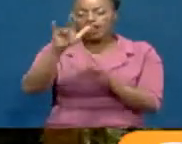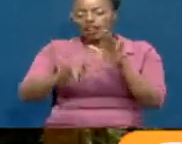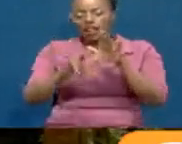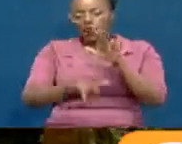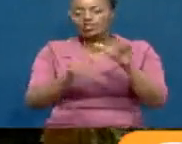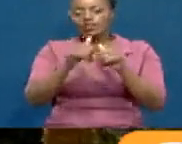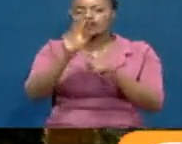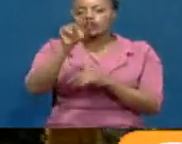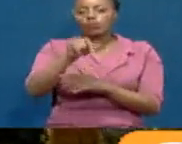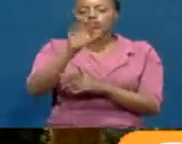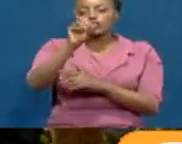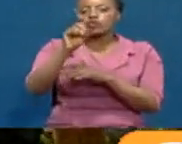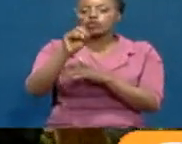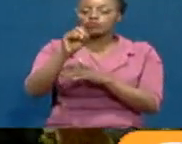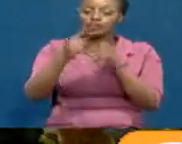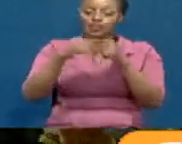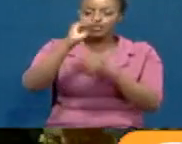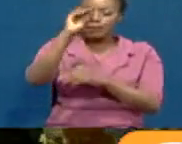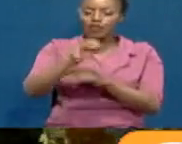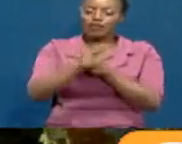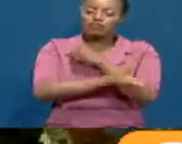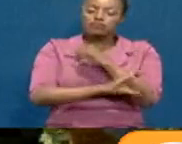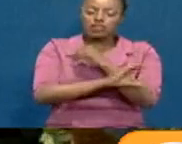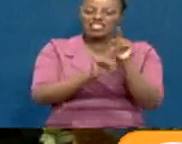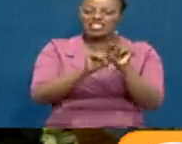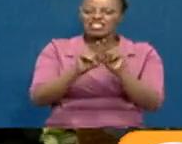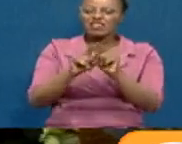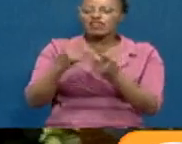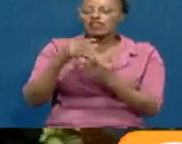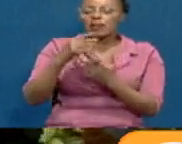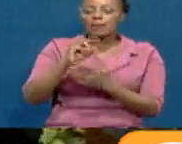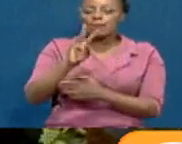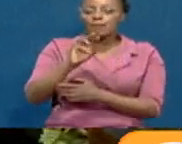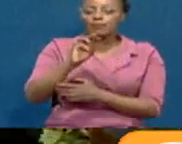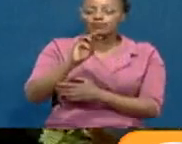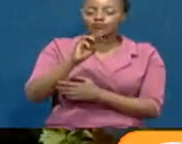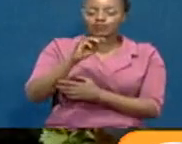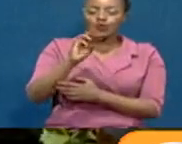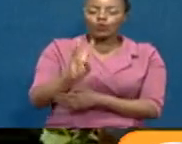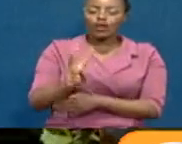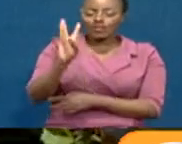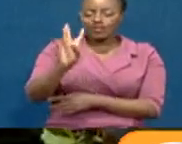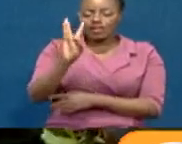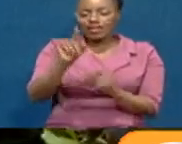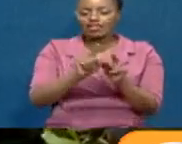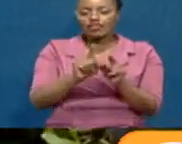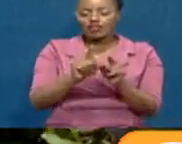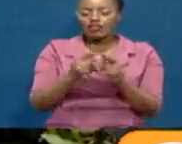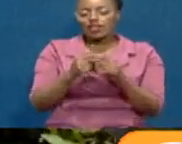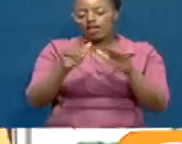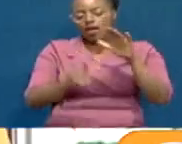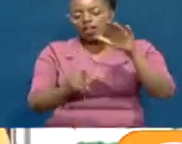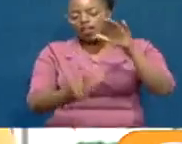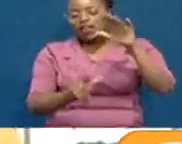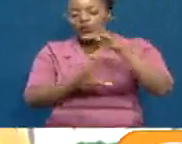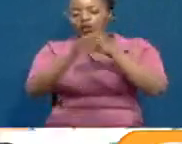cover at just 2.06%, with counties like Mandera, Wajir, Siaya and Machakos accounting for the bottom five counties in that